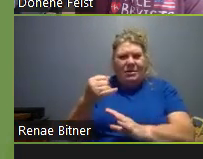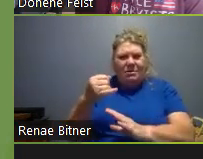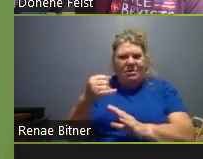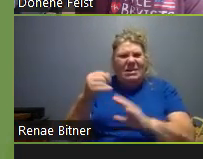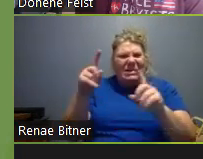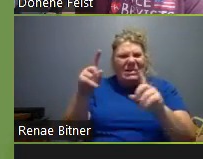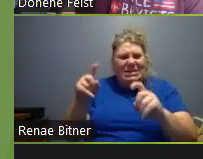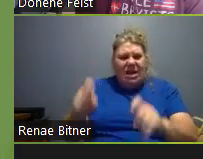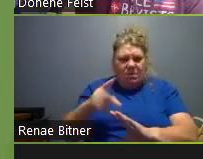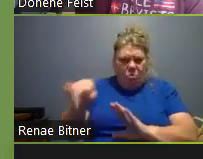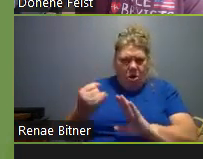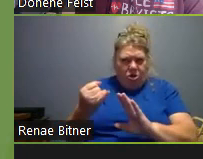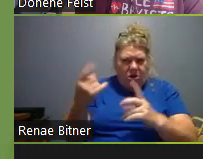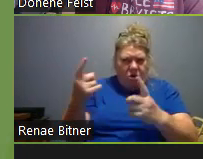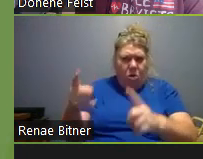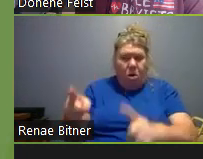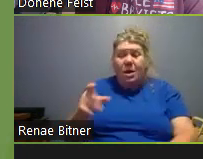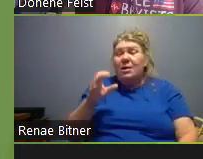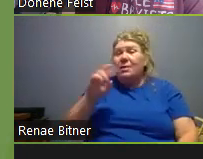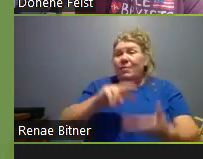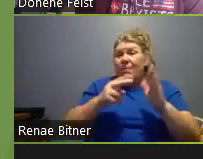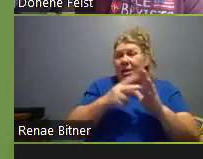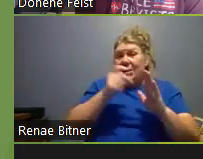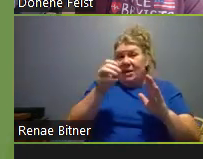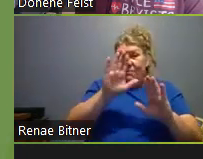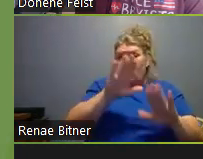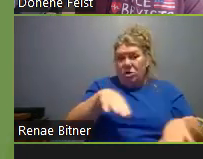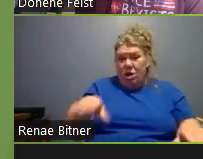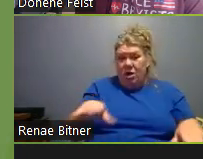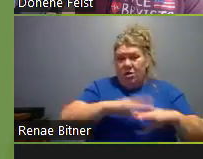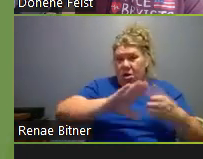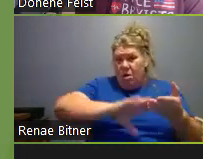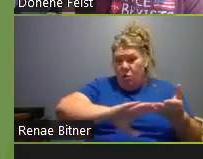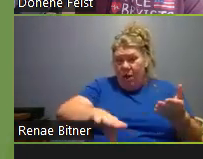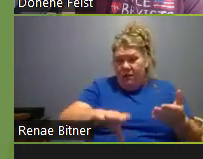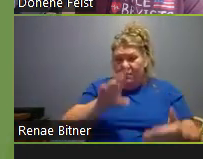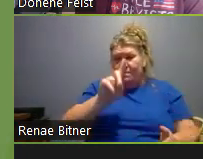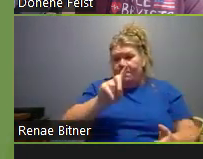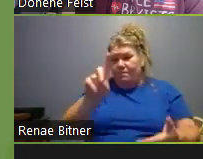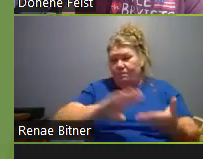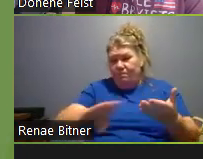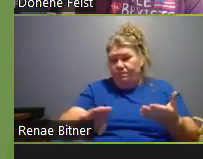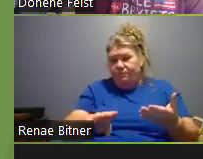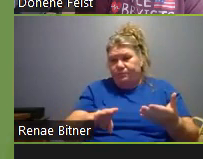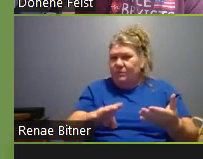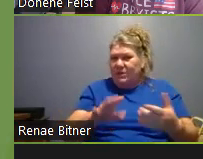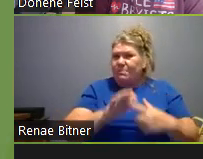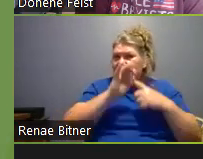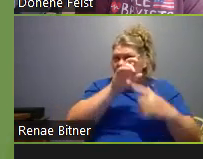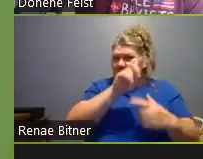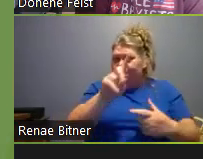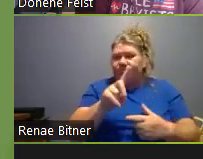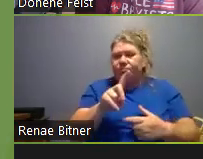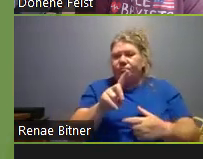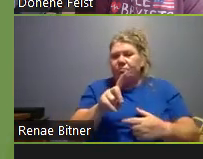which if you have a child that is on a waiver, the DD waiver in particular, and haven't